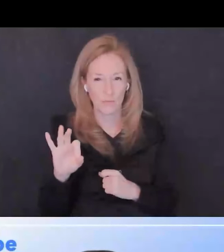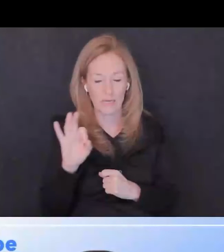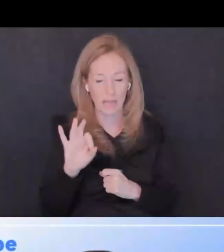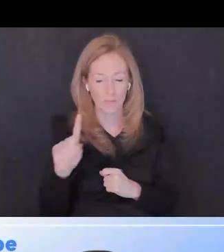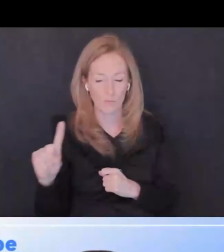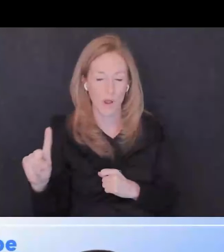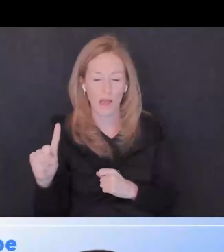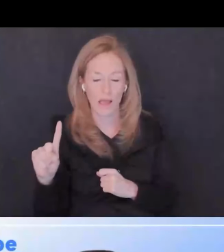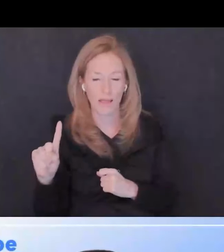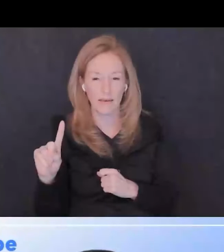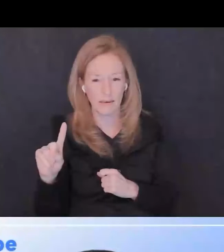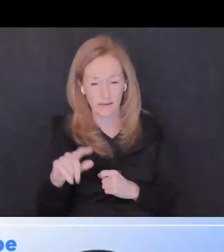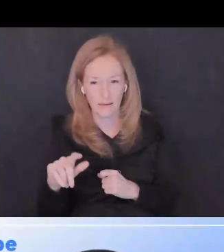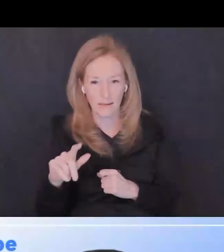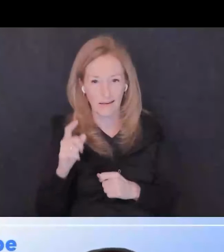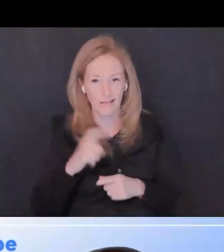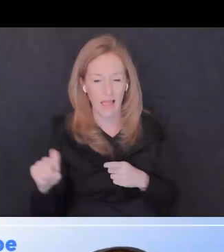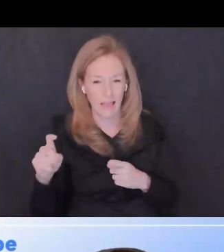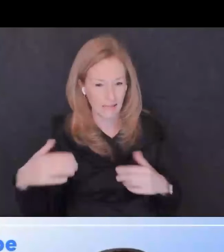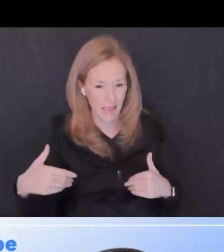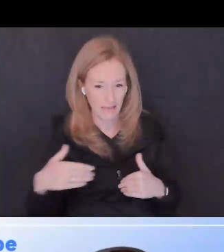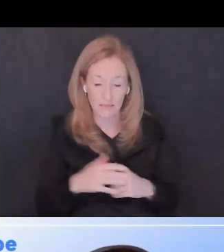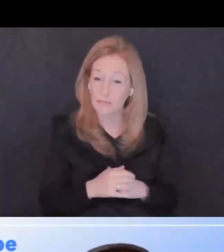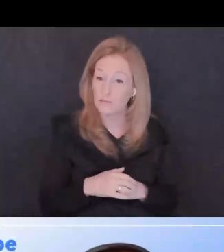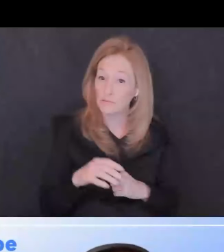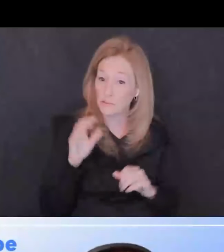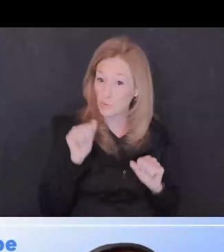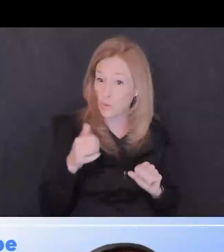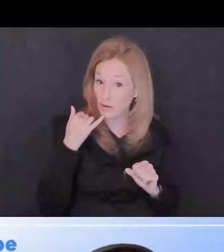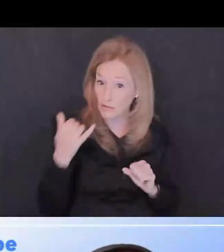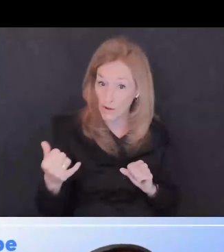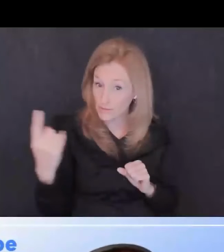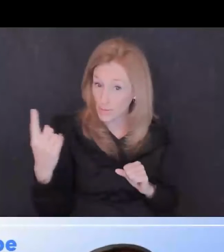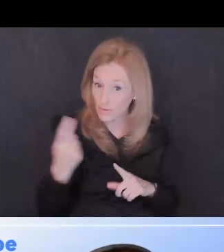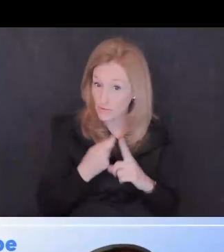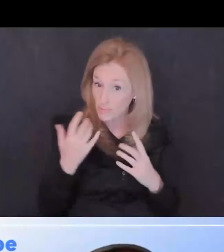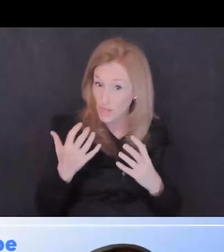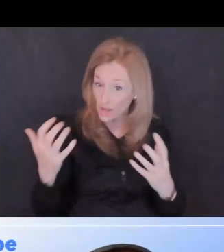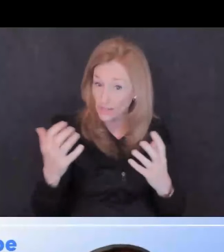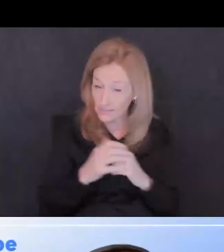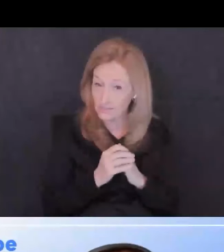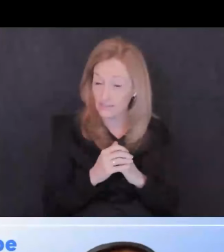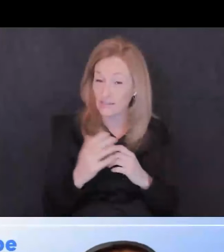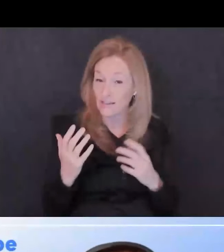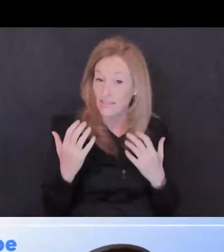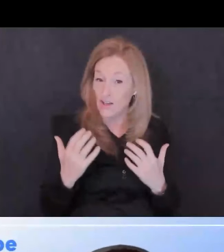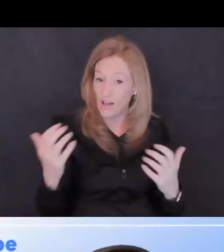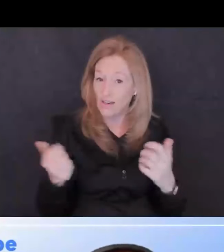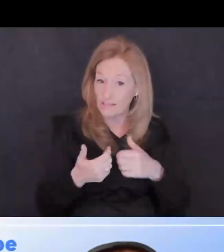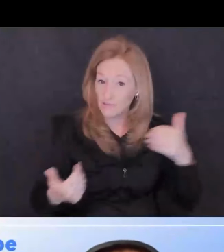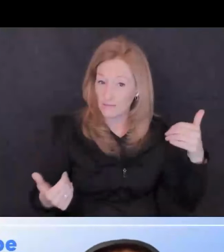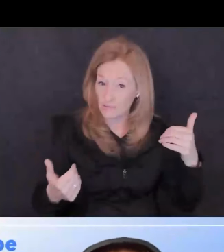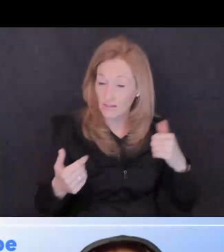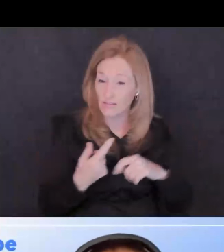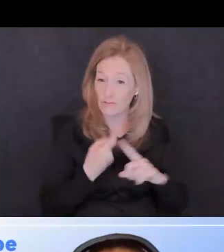do get to phone a friend. So if you want to call Megan up or someone else from the audience, The audience looks to be pretty split between a bystander vehicle